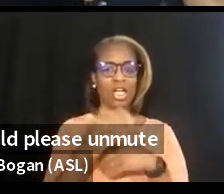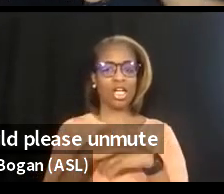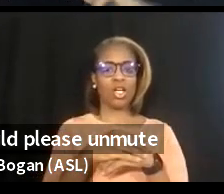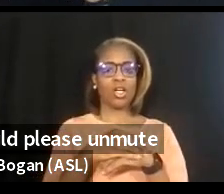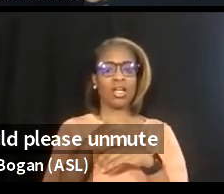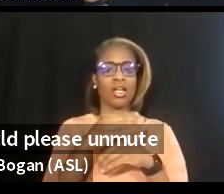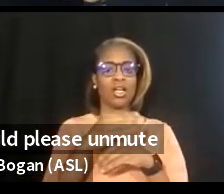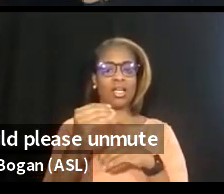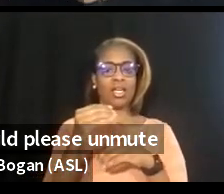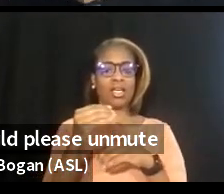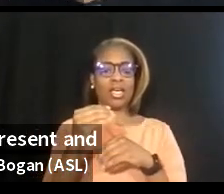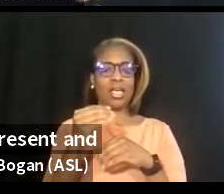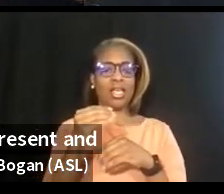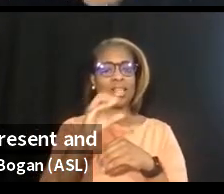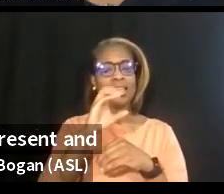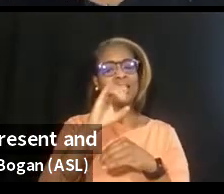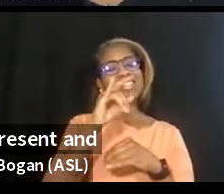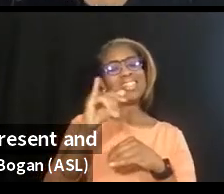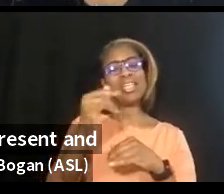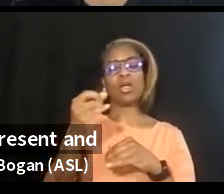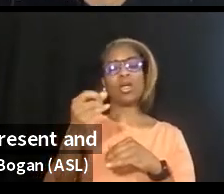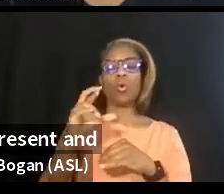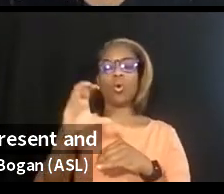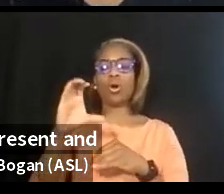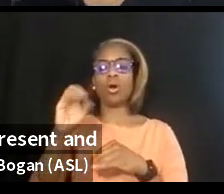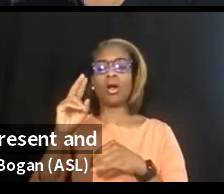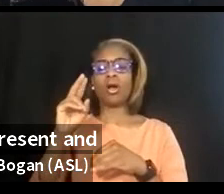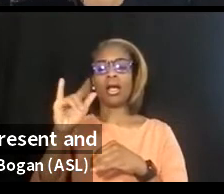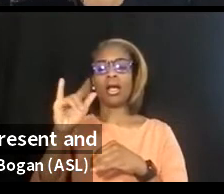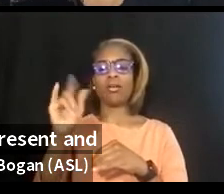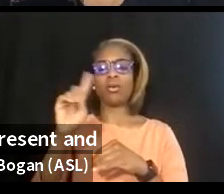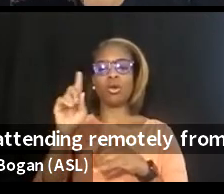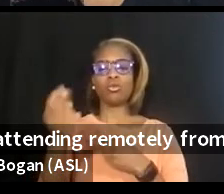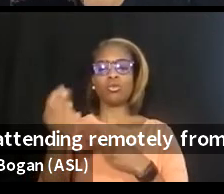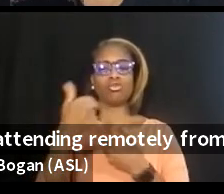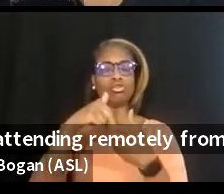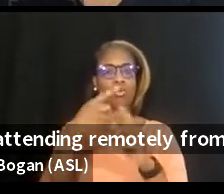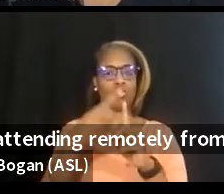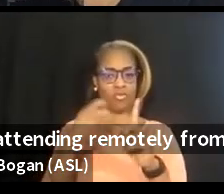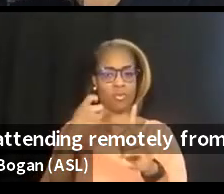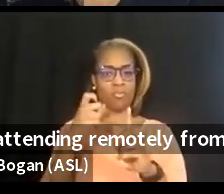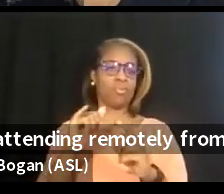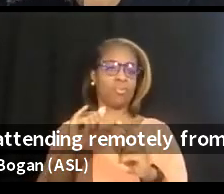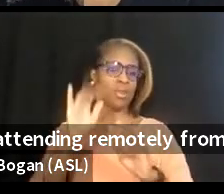or county that you are attending remotely from when I call your name, that would be great.